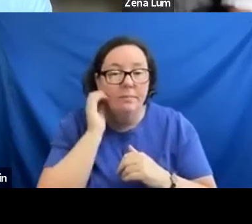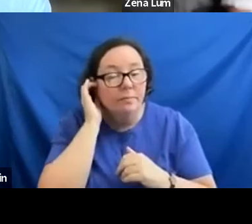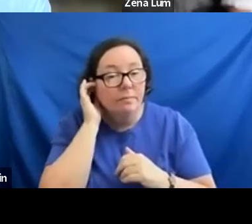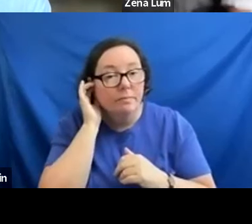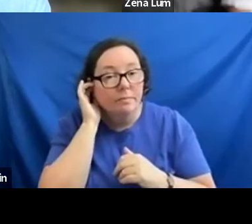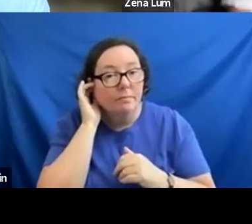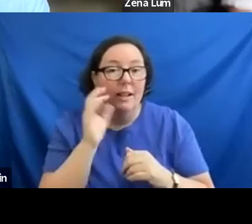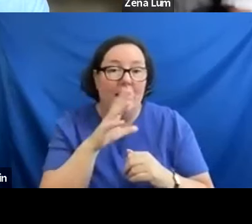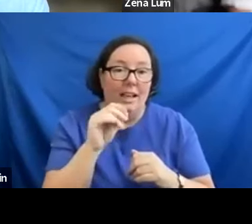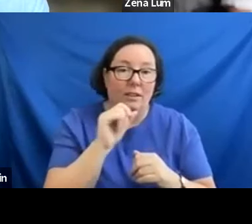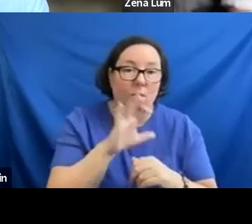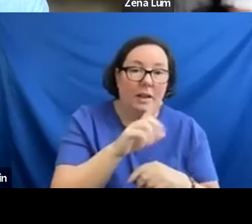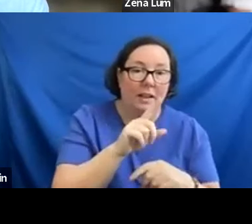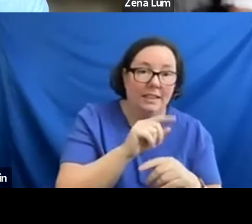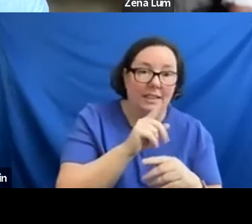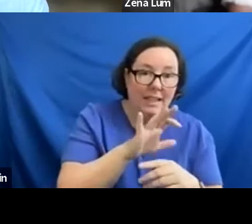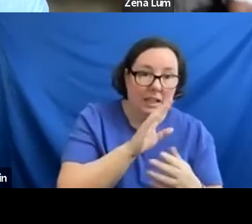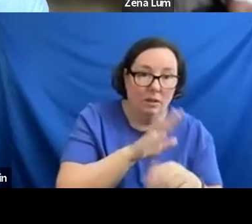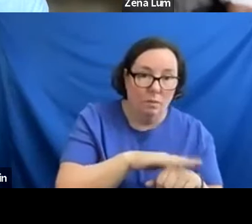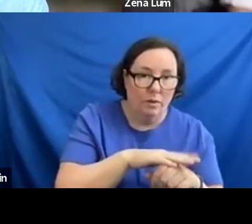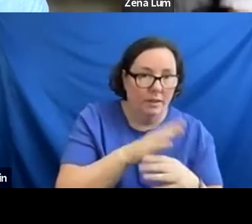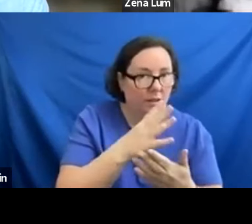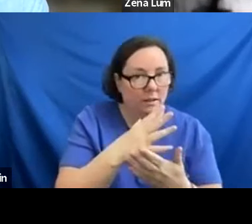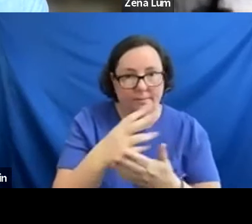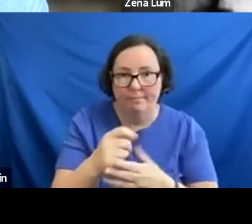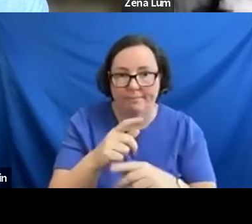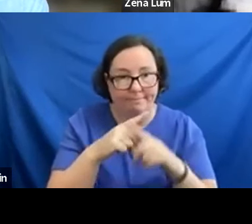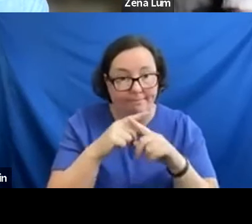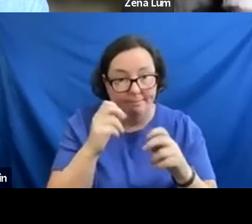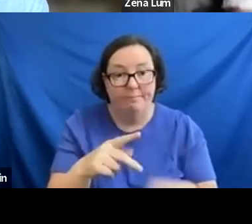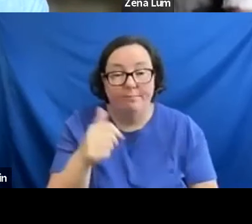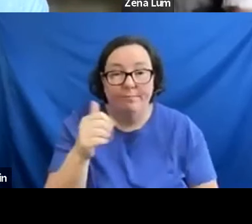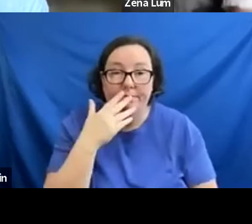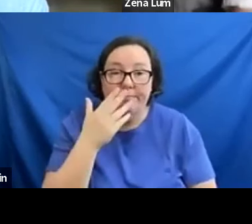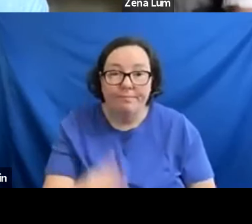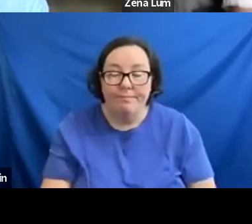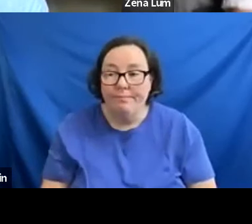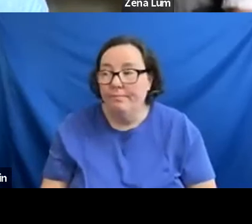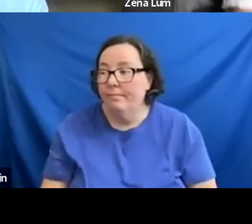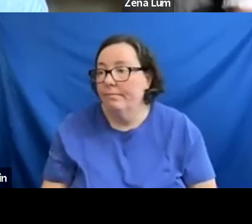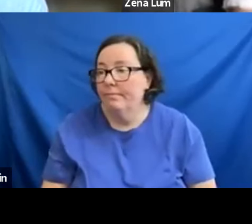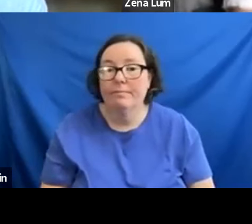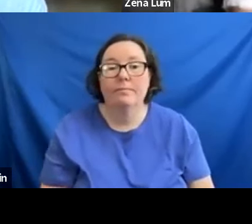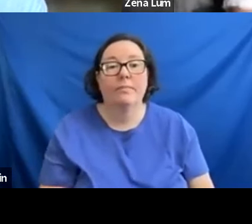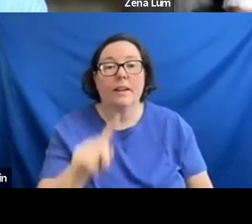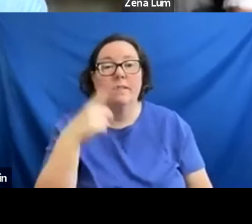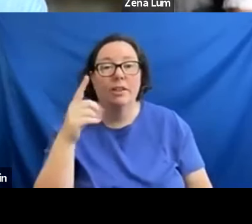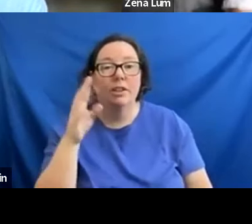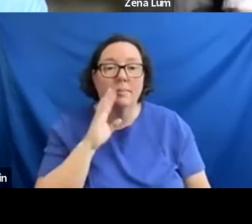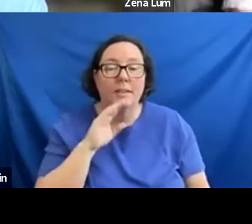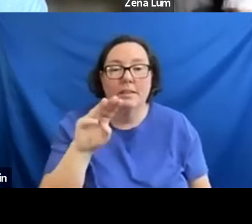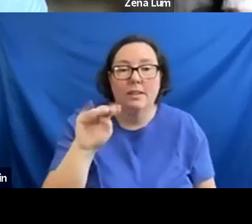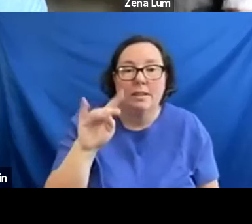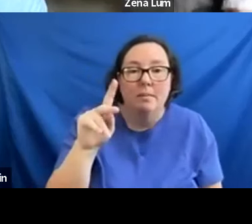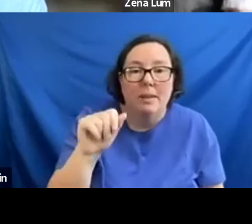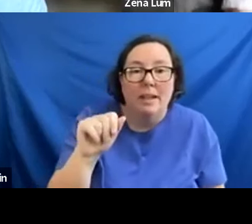of 20-second warning. Thank you so very much. Thank you, Ms. Sullivan. The first speaker is Micah